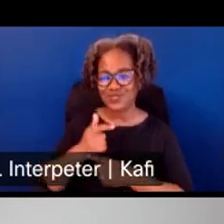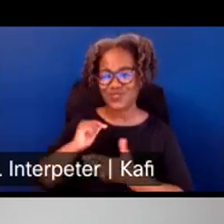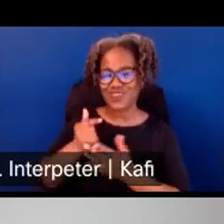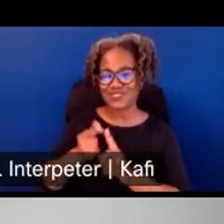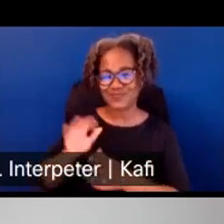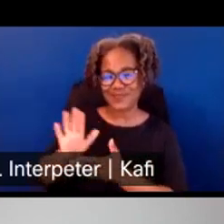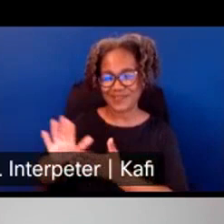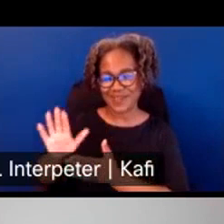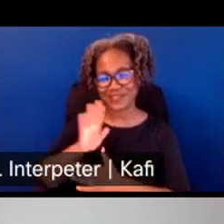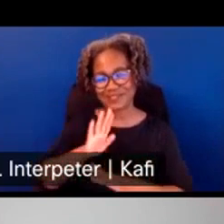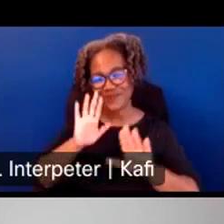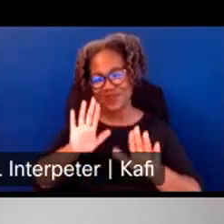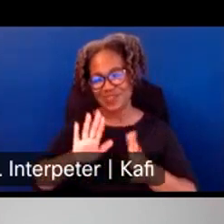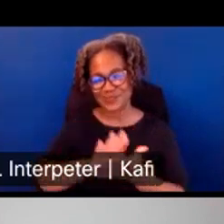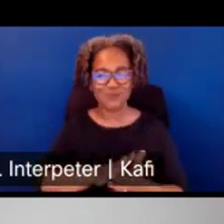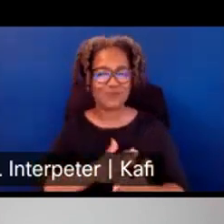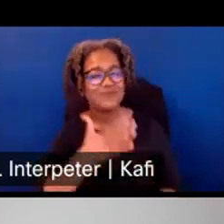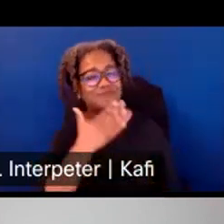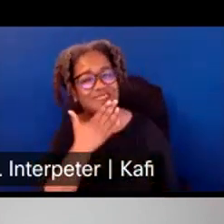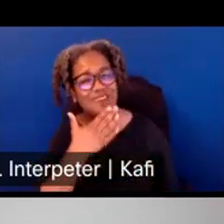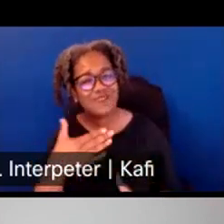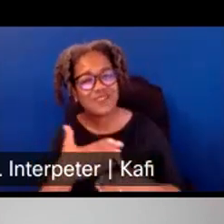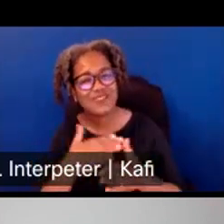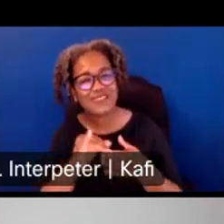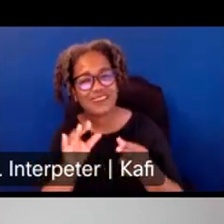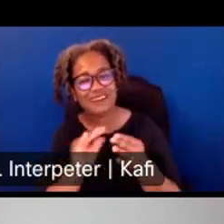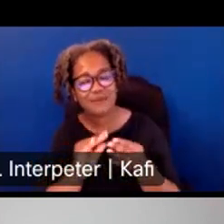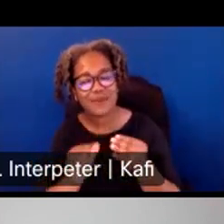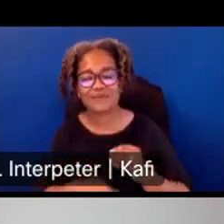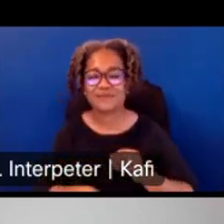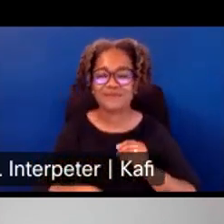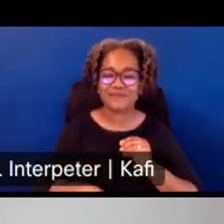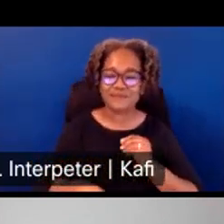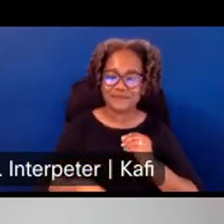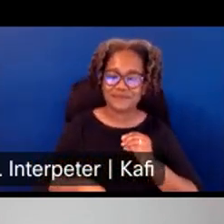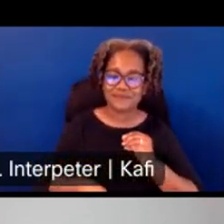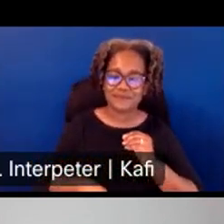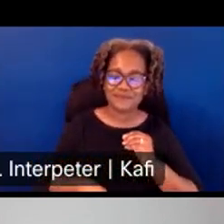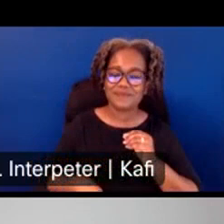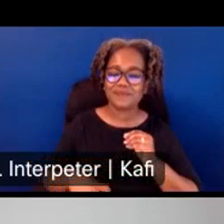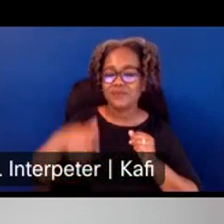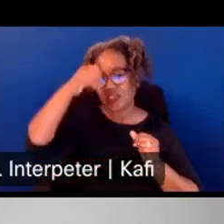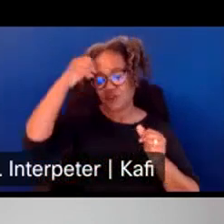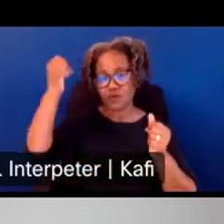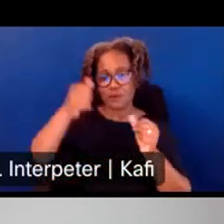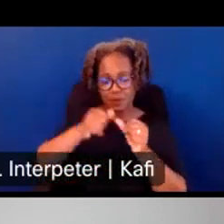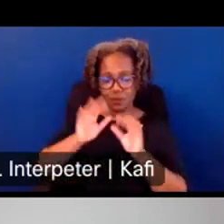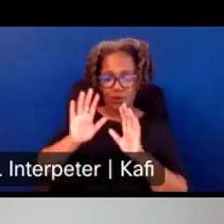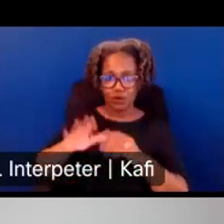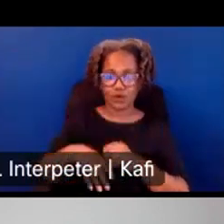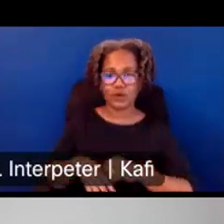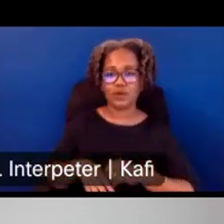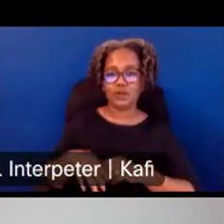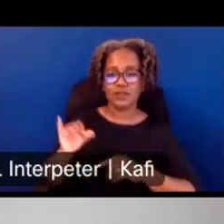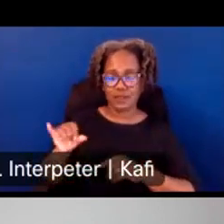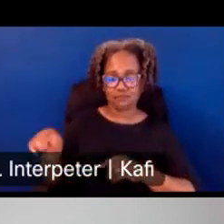I worked at an organization and they actually had a magazine that this was in the HR department